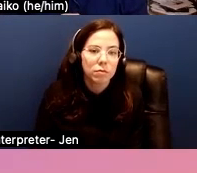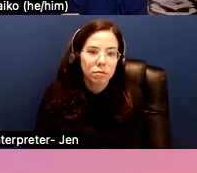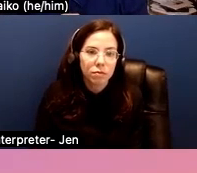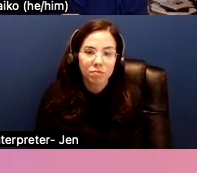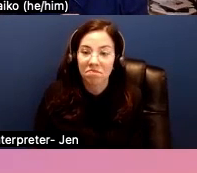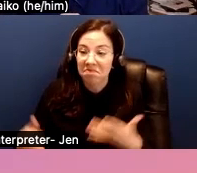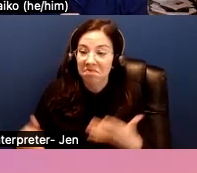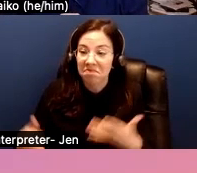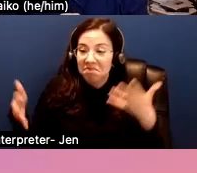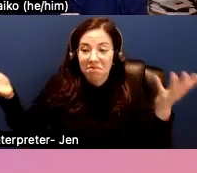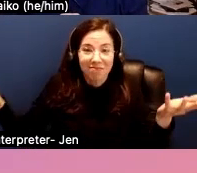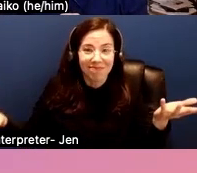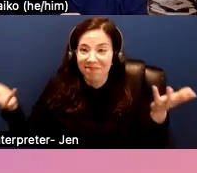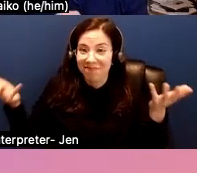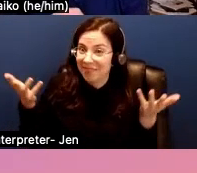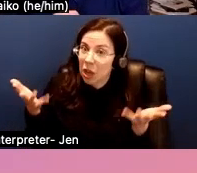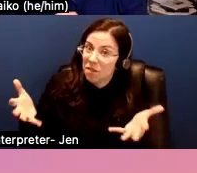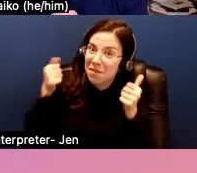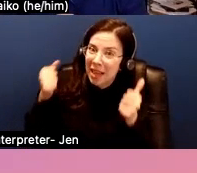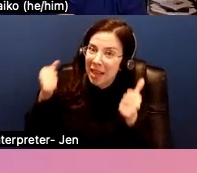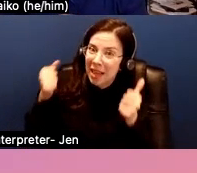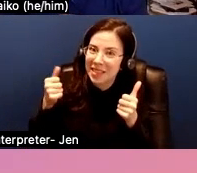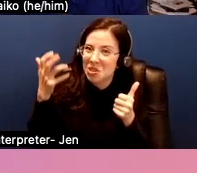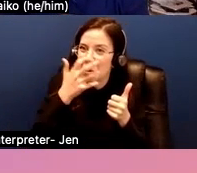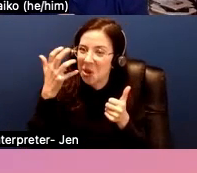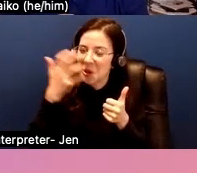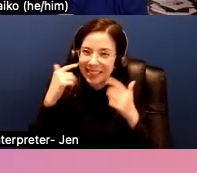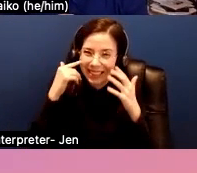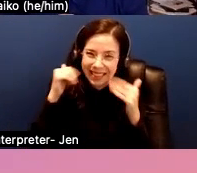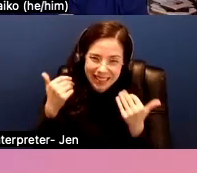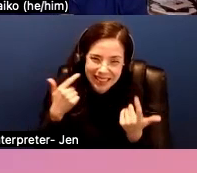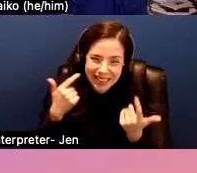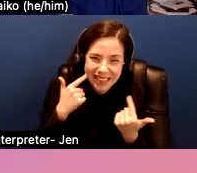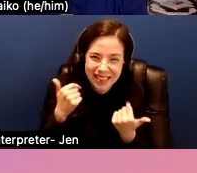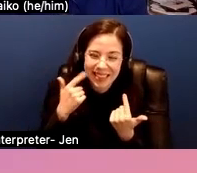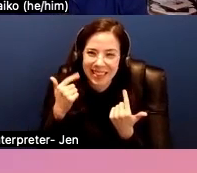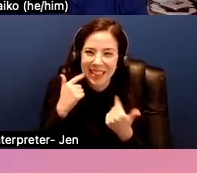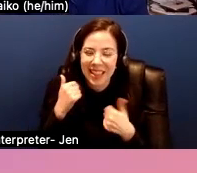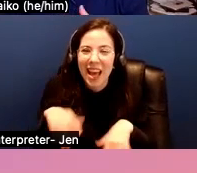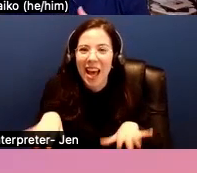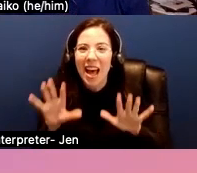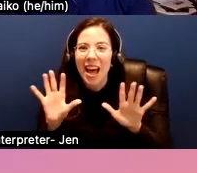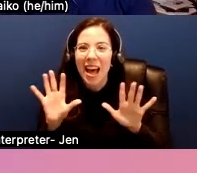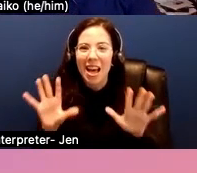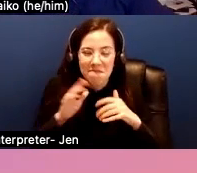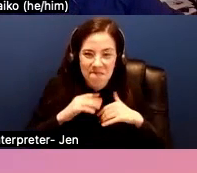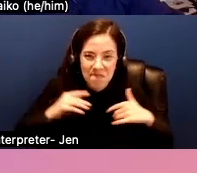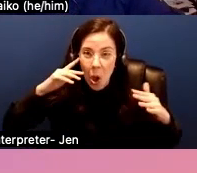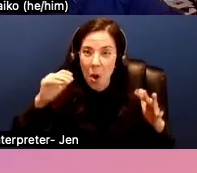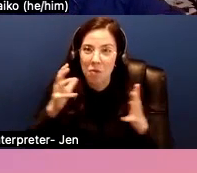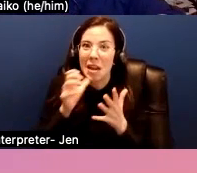So that was fast. I hope that is not too quick,